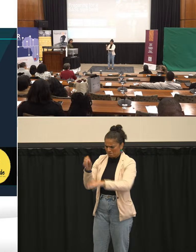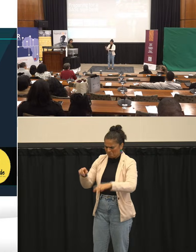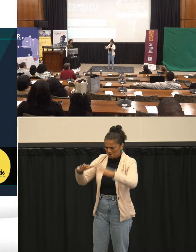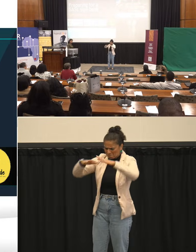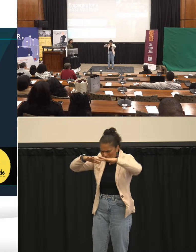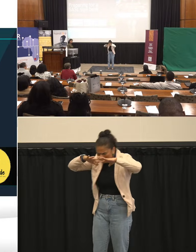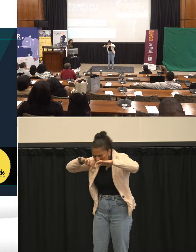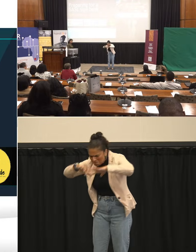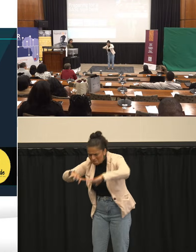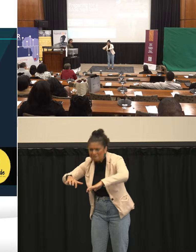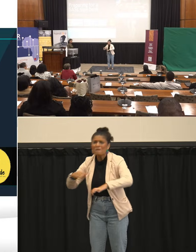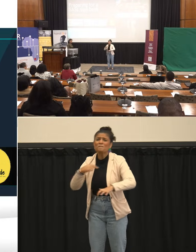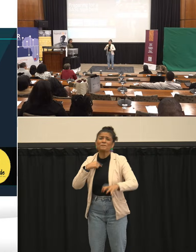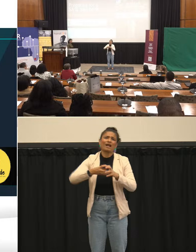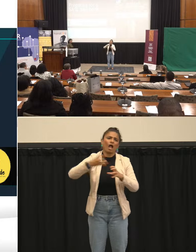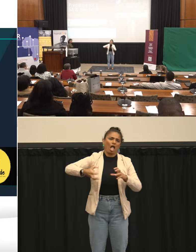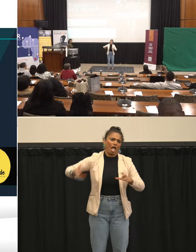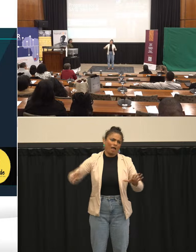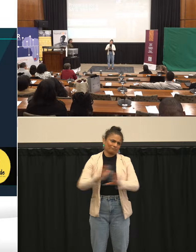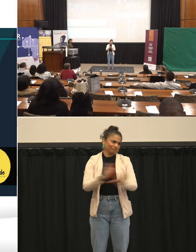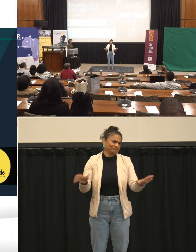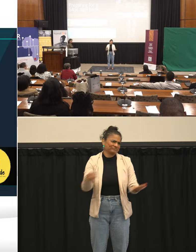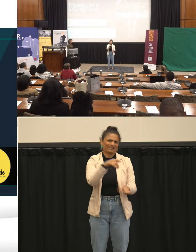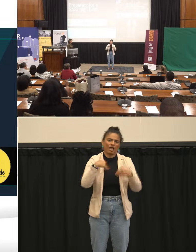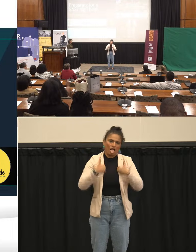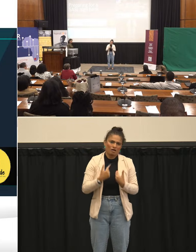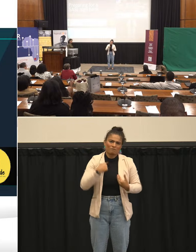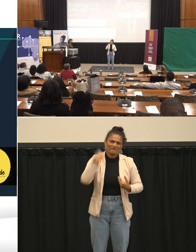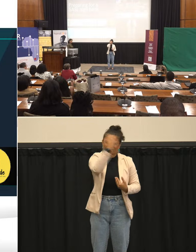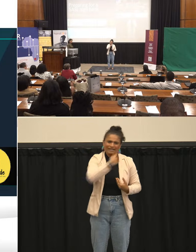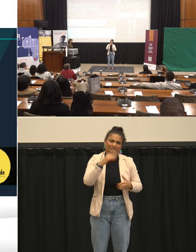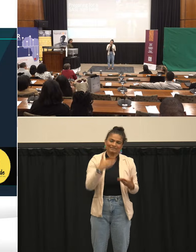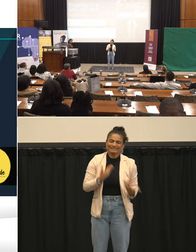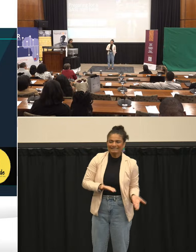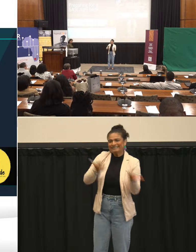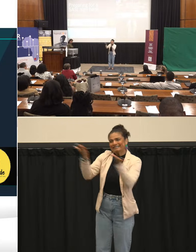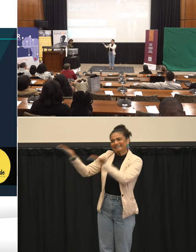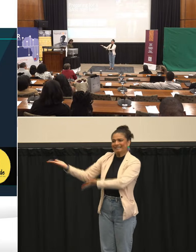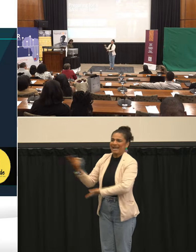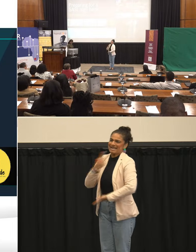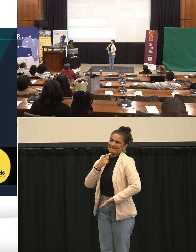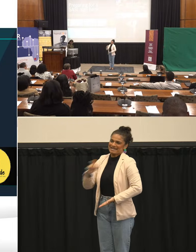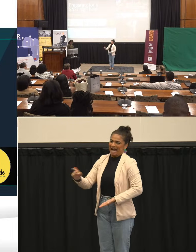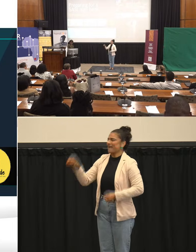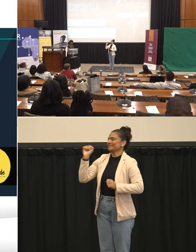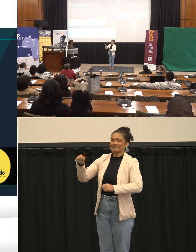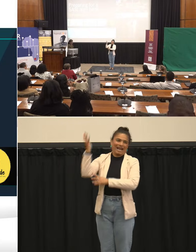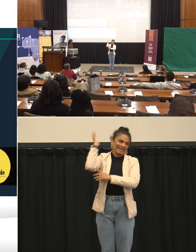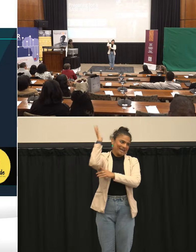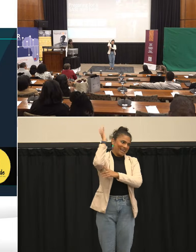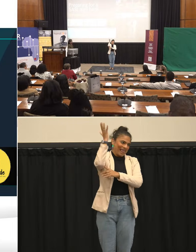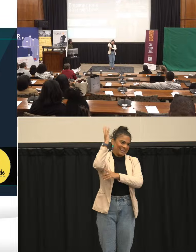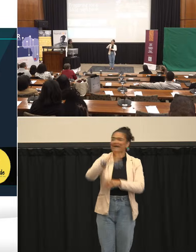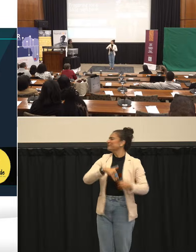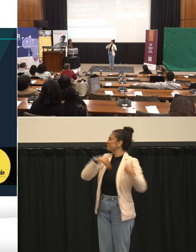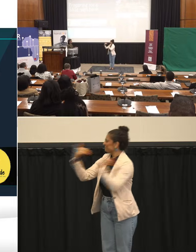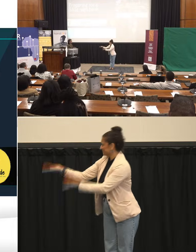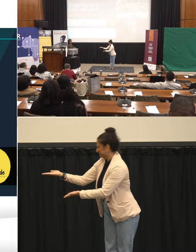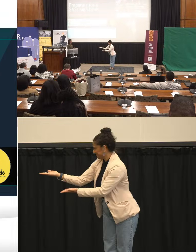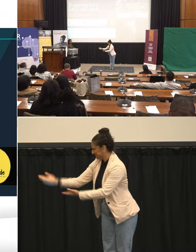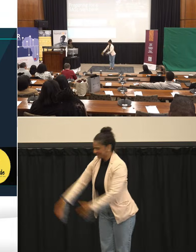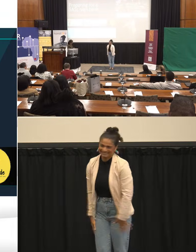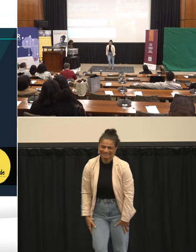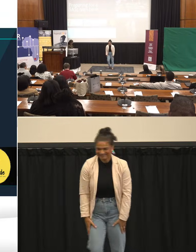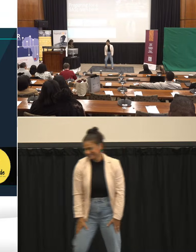South African Sign Language sign bank that we want to create and how people felt about it. So let's rather hand over